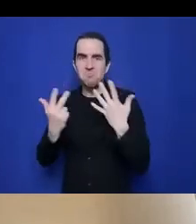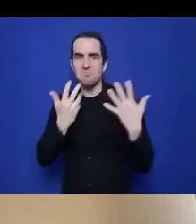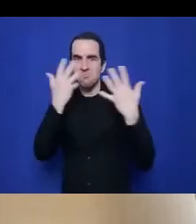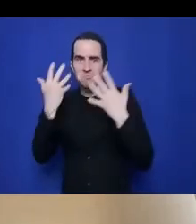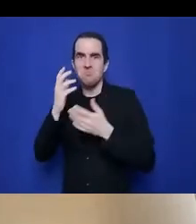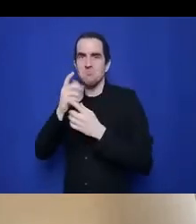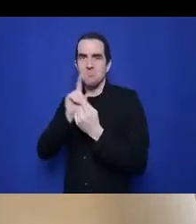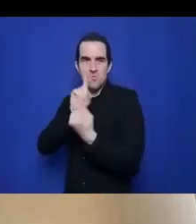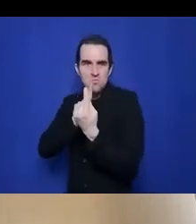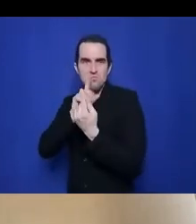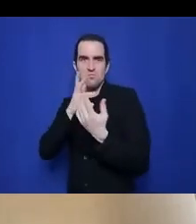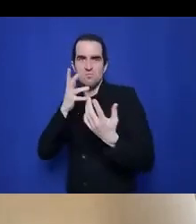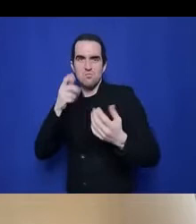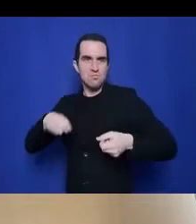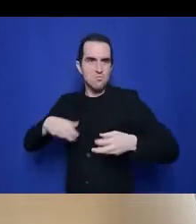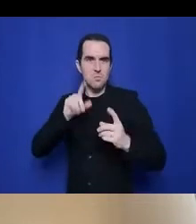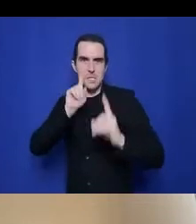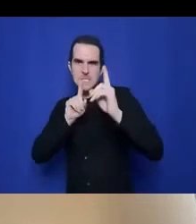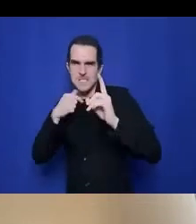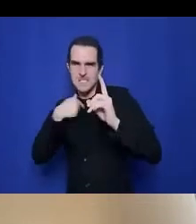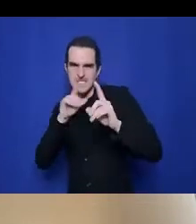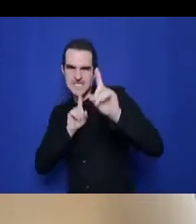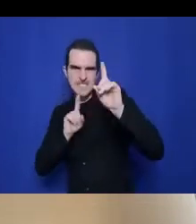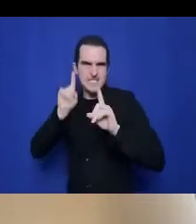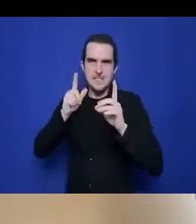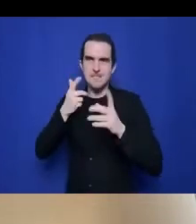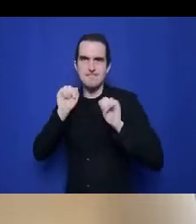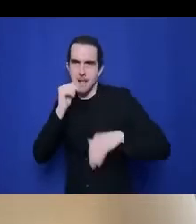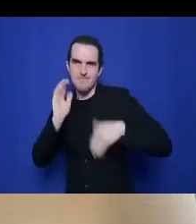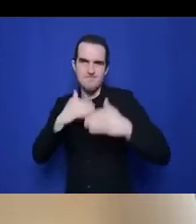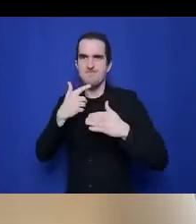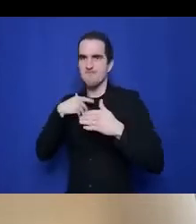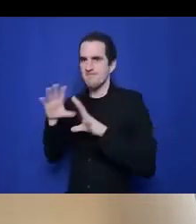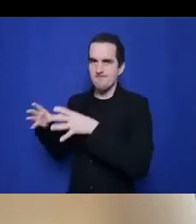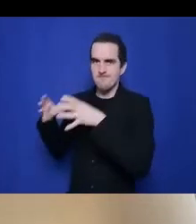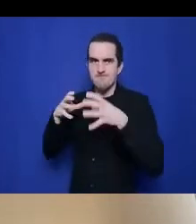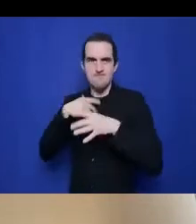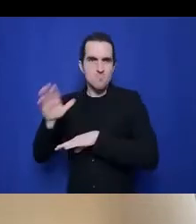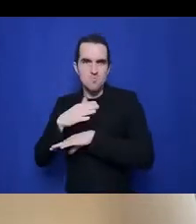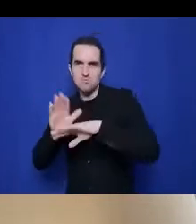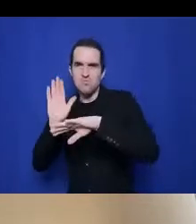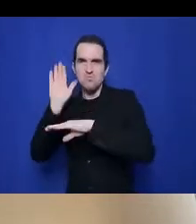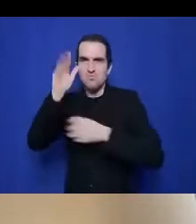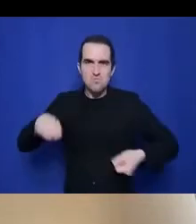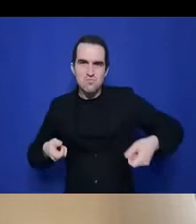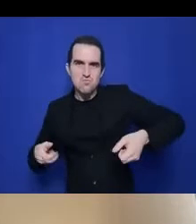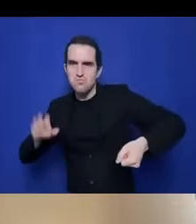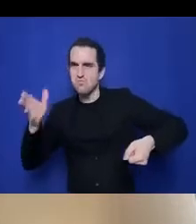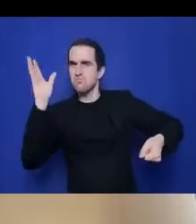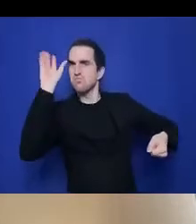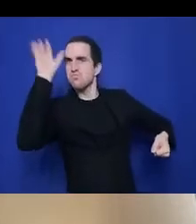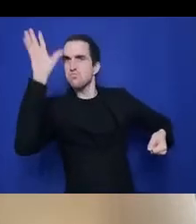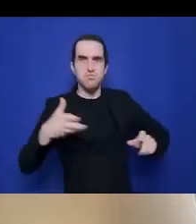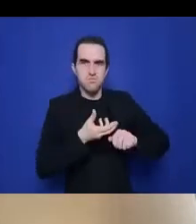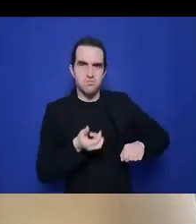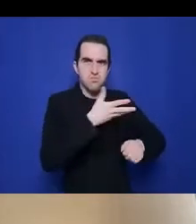about a court being available or equipment being accessible or modified to